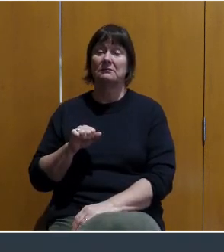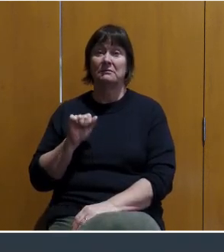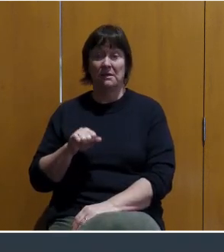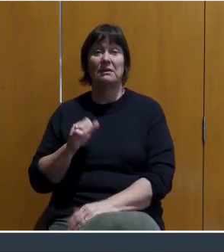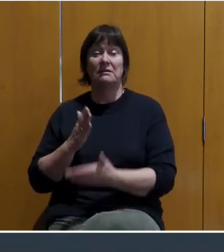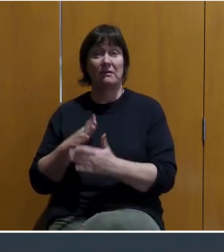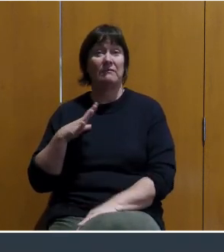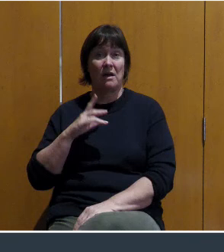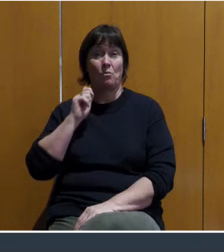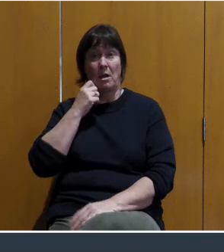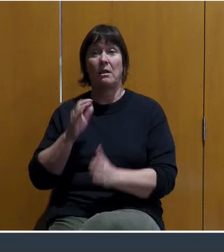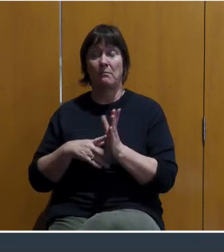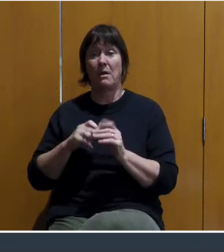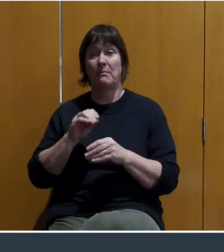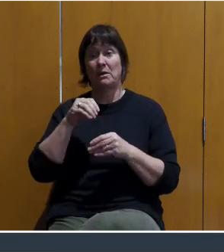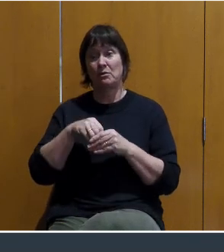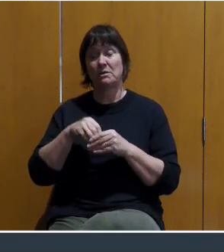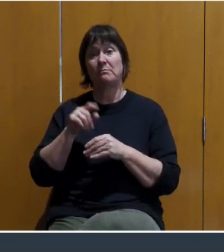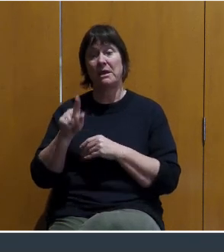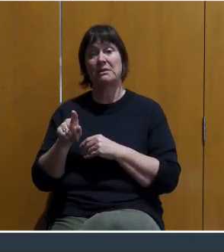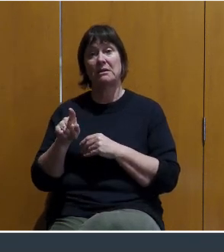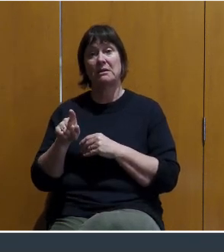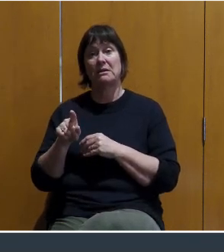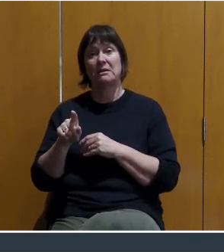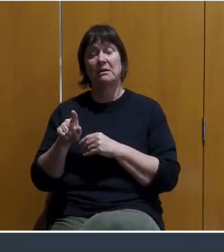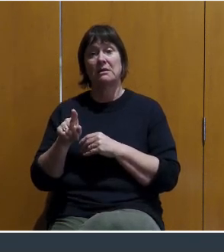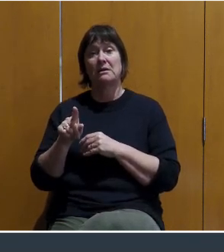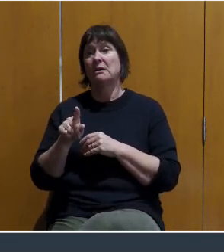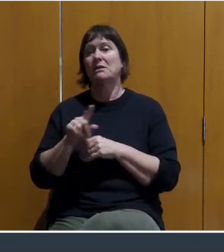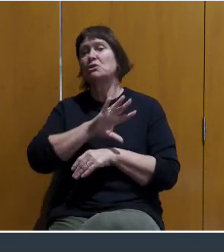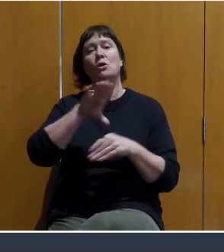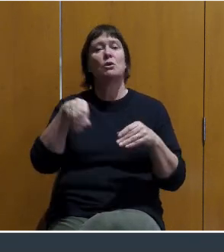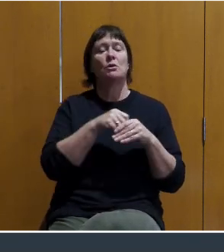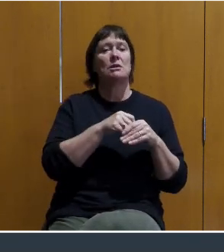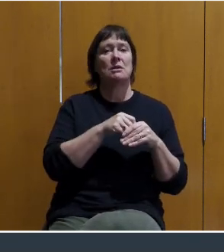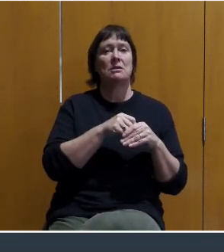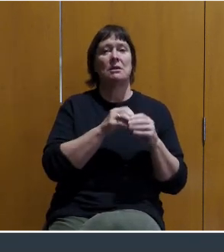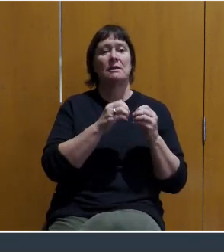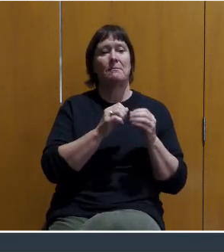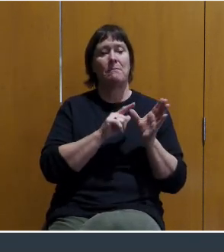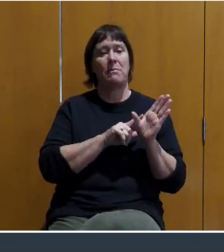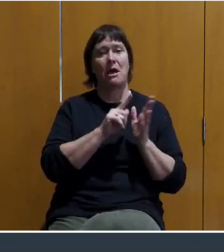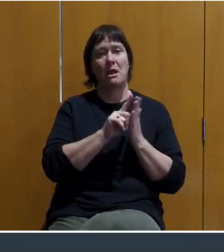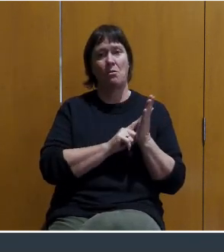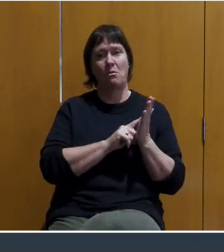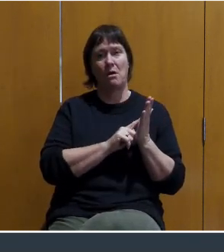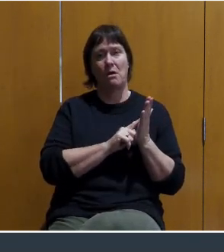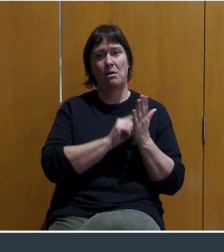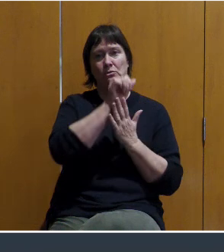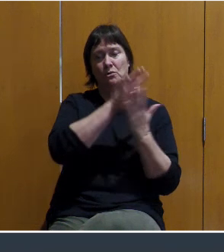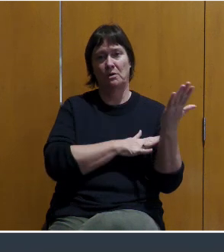absolutely fine. We would put that map in there, but it's not, as you can see, it's not part of the bylaw document, the one currently on the